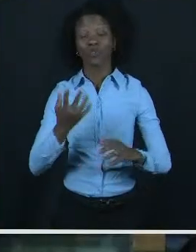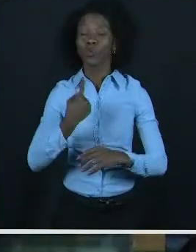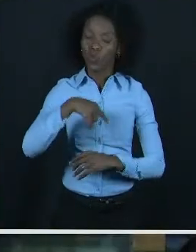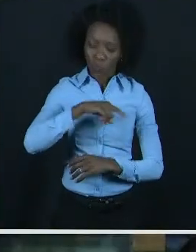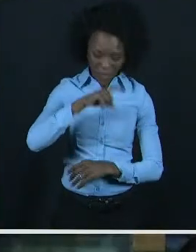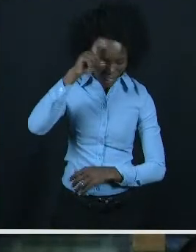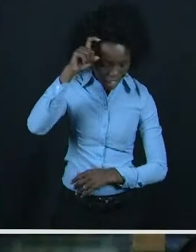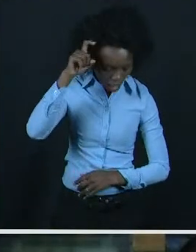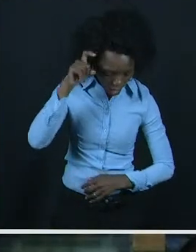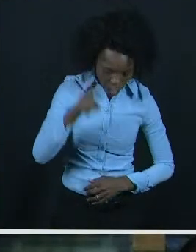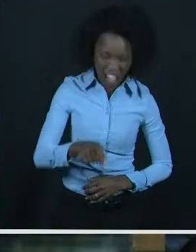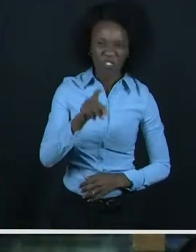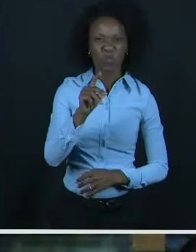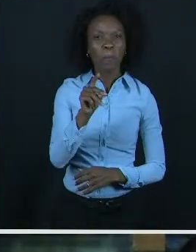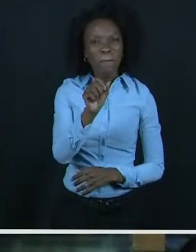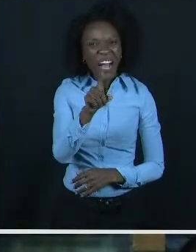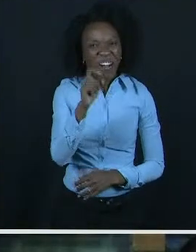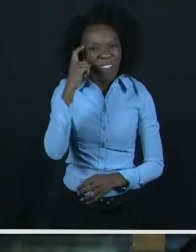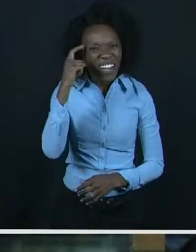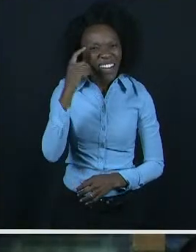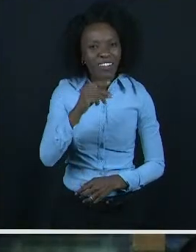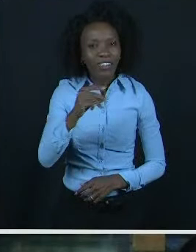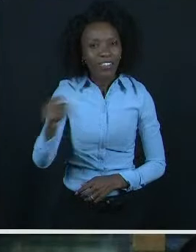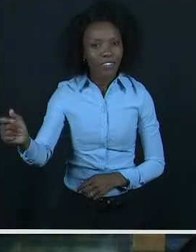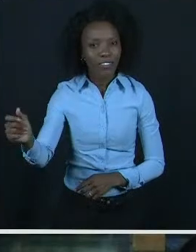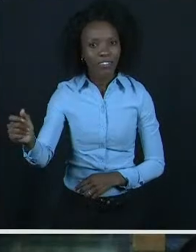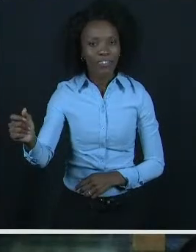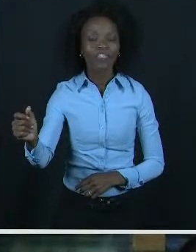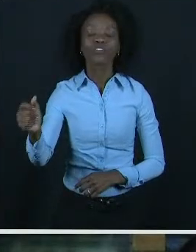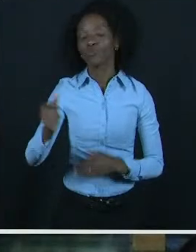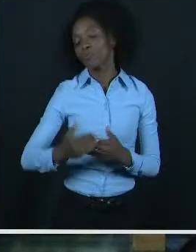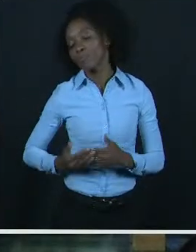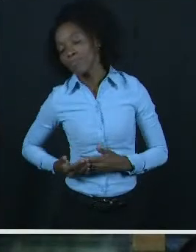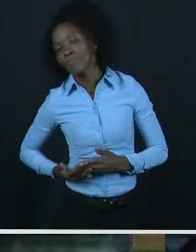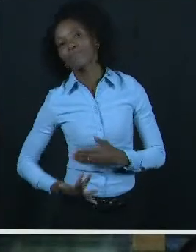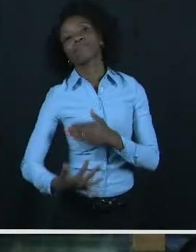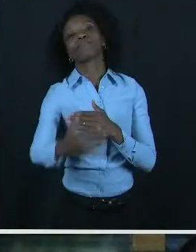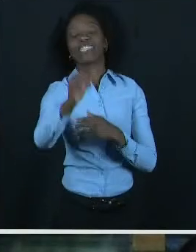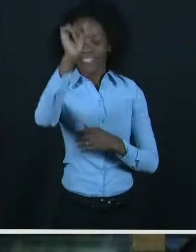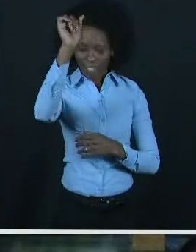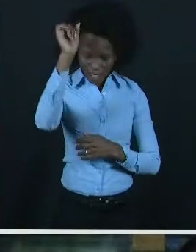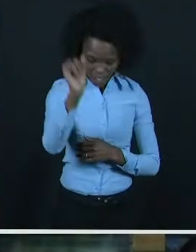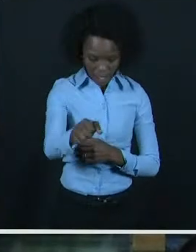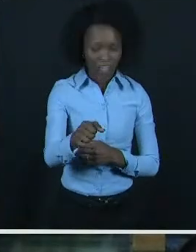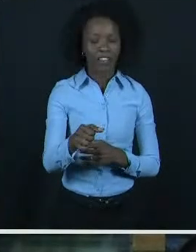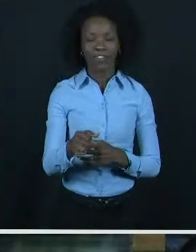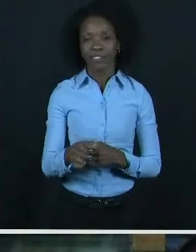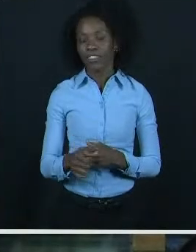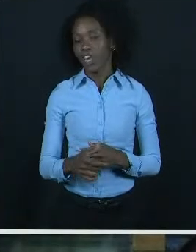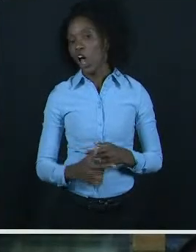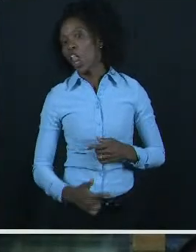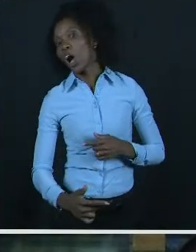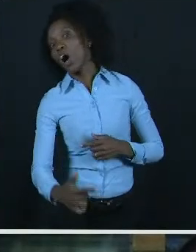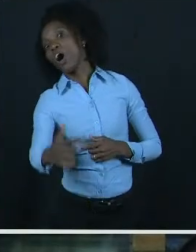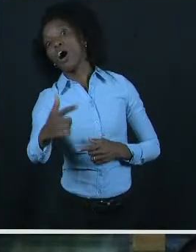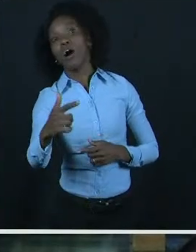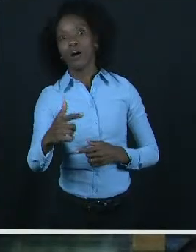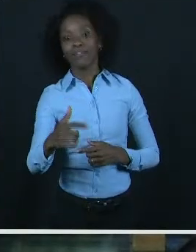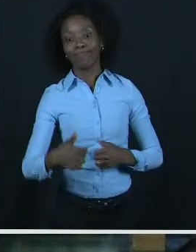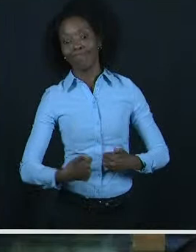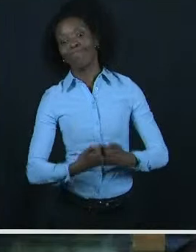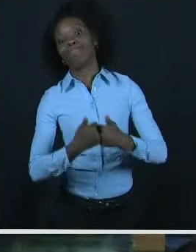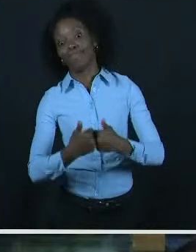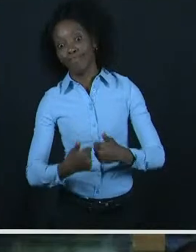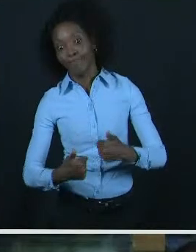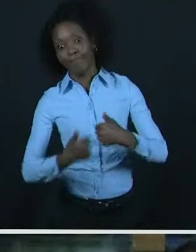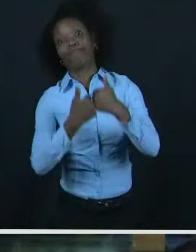to win together. The road ahead, no doubt, will be long. It will also be challenging, but it is